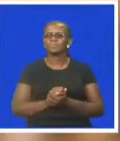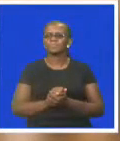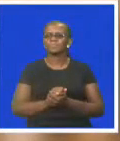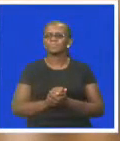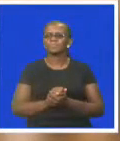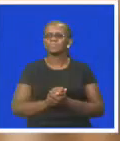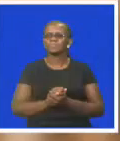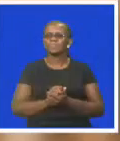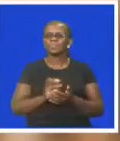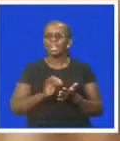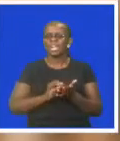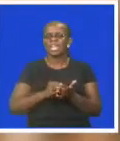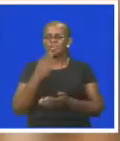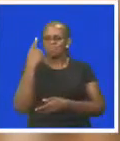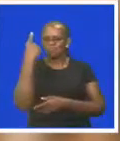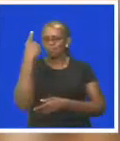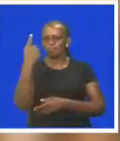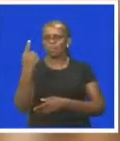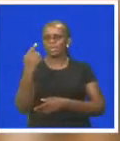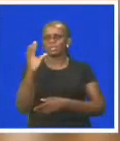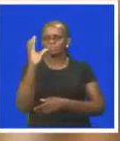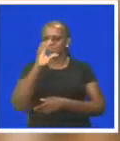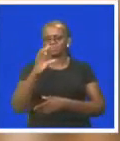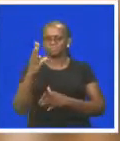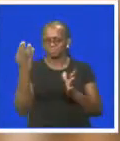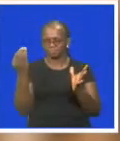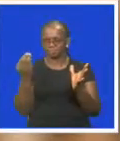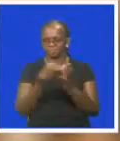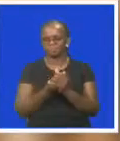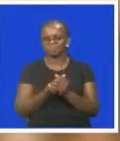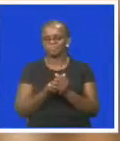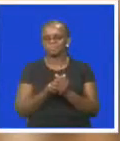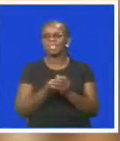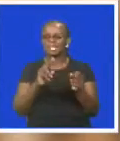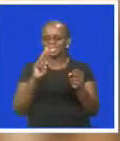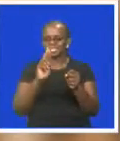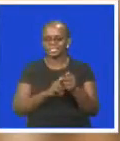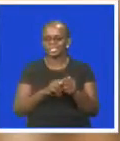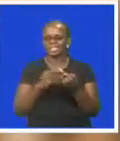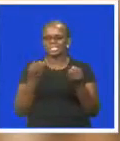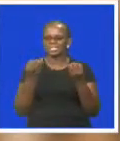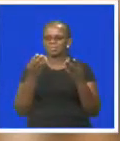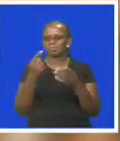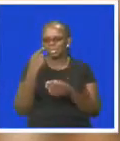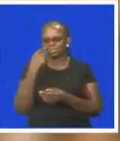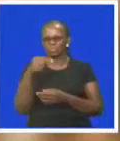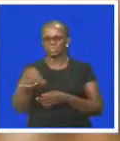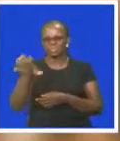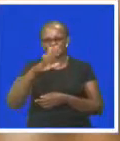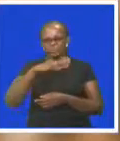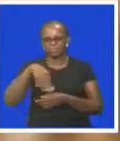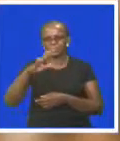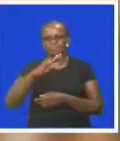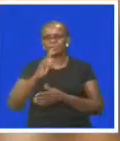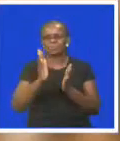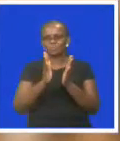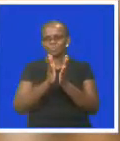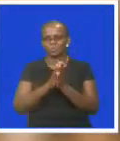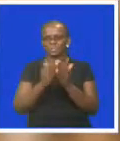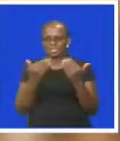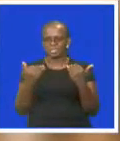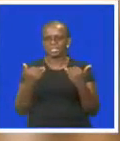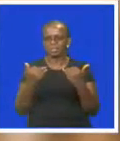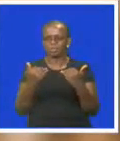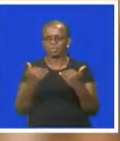me, I've got this one here. I will add it here, and we are going to count together how many they are. First of